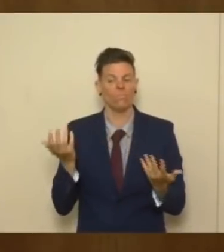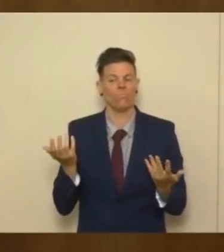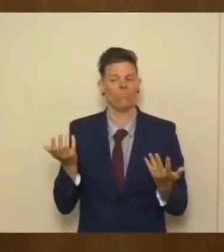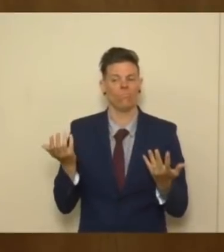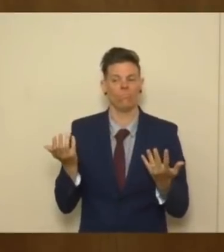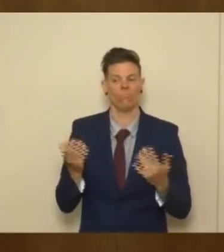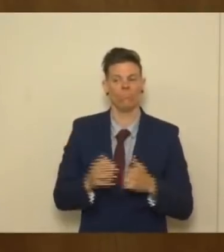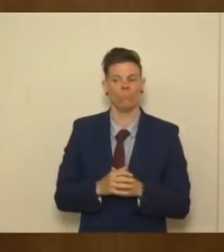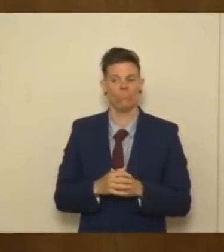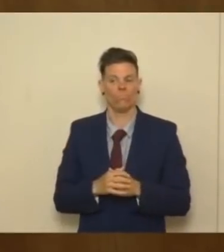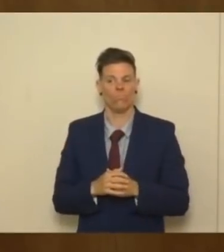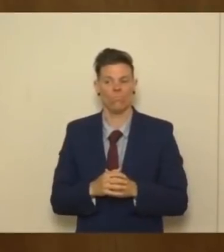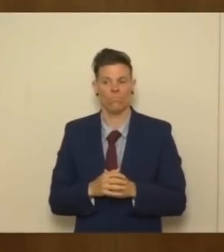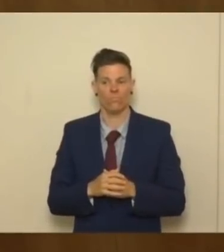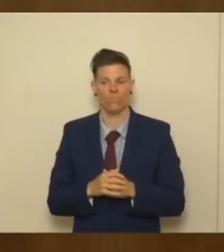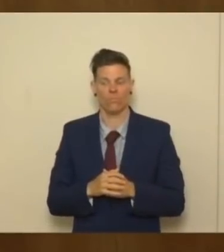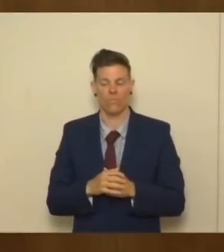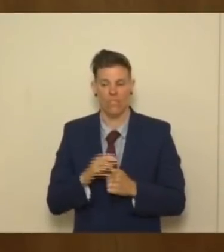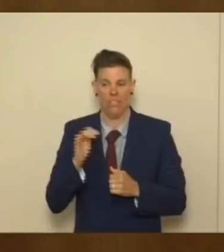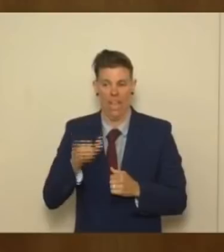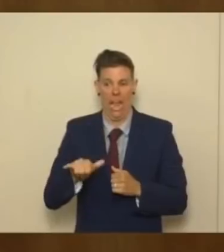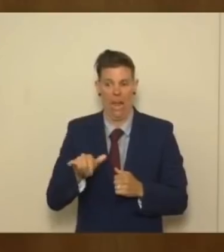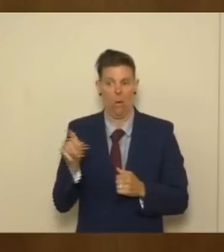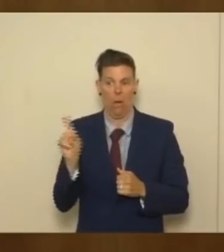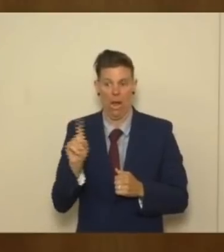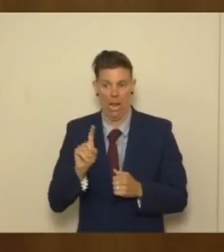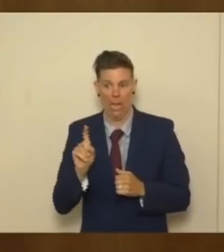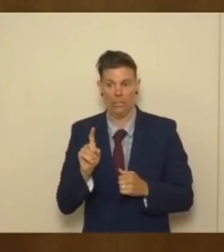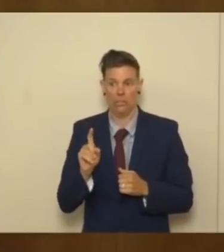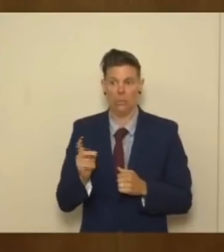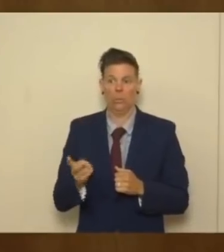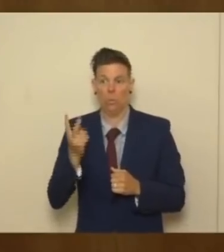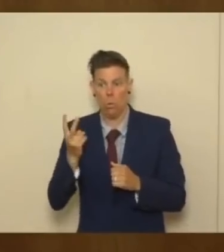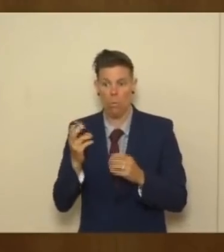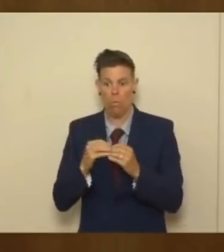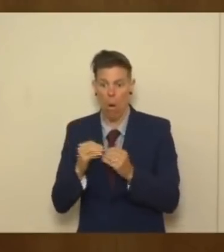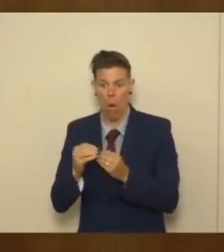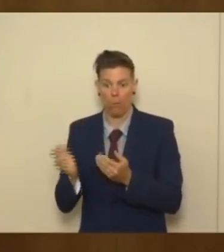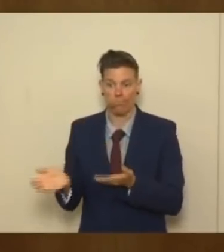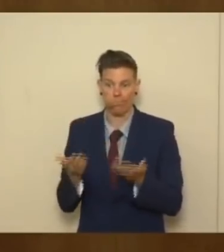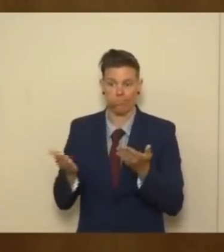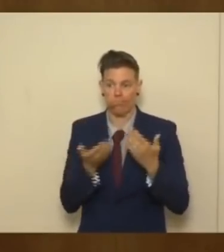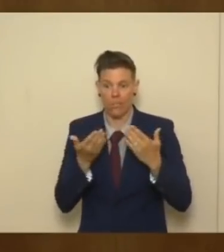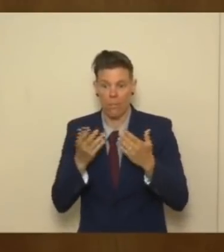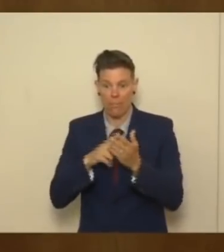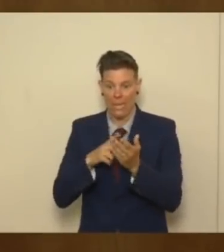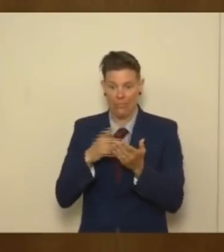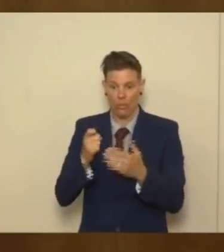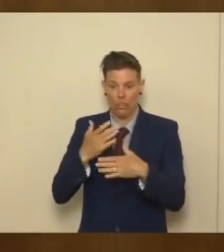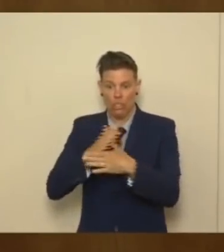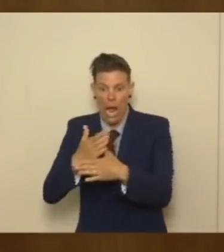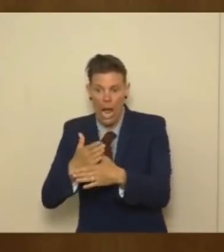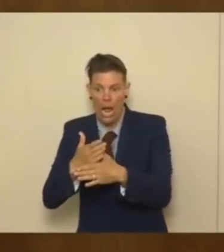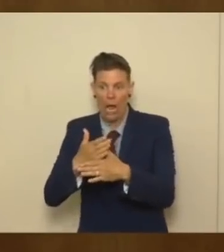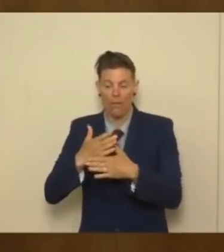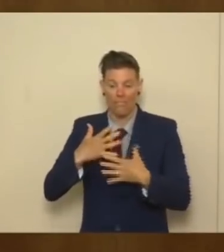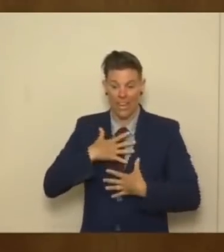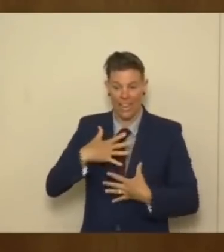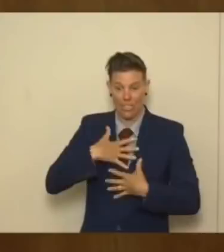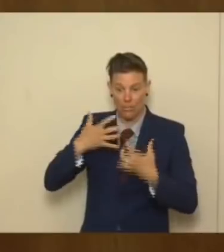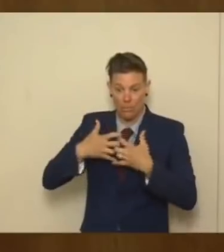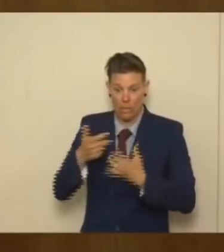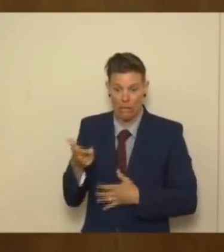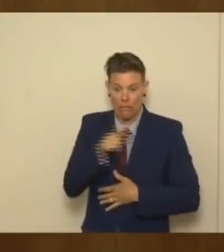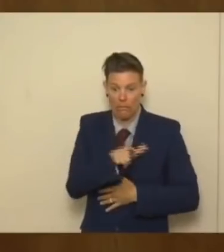ventilator, and we don't want to get there. So I would say that it's a trend of not meeting gating criteria initially, and then